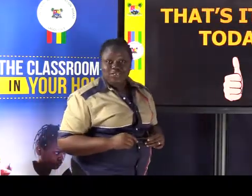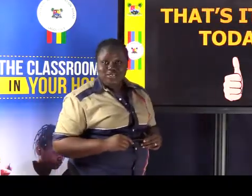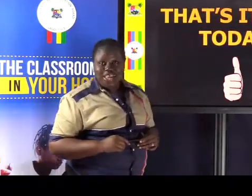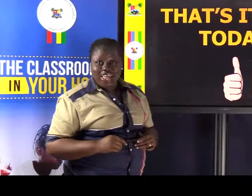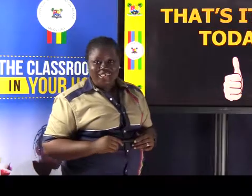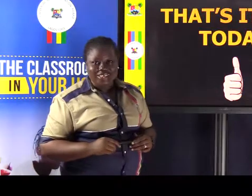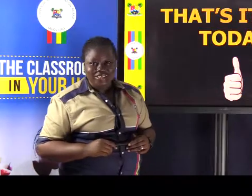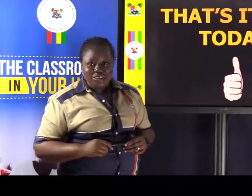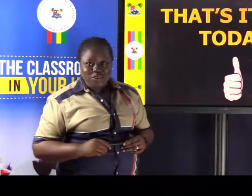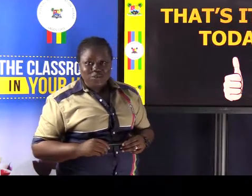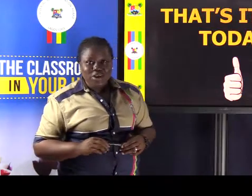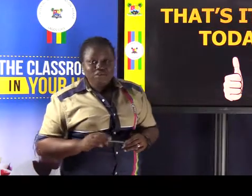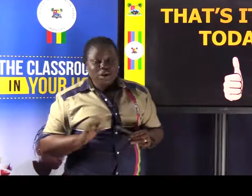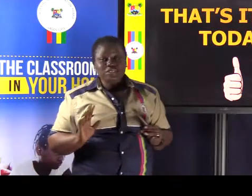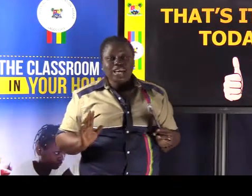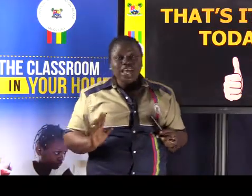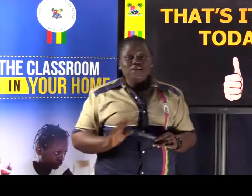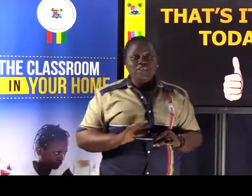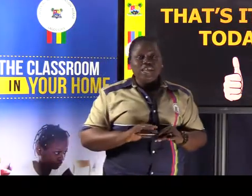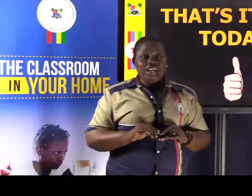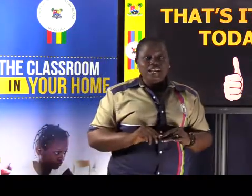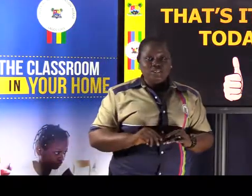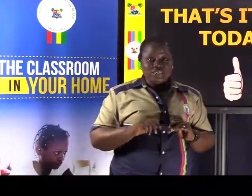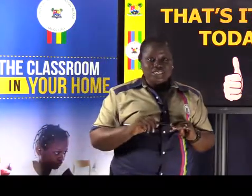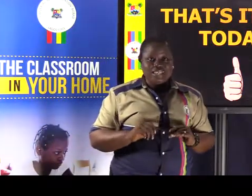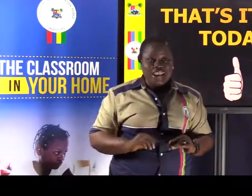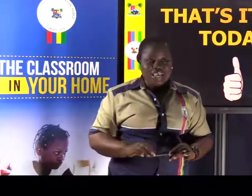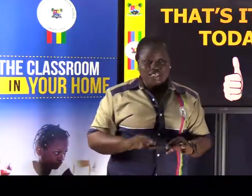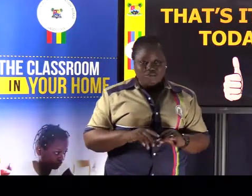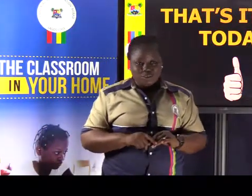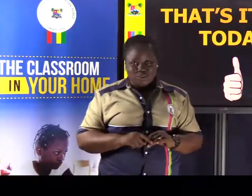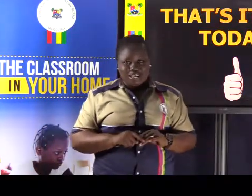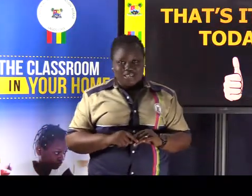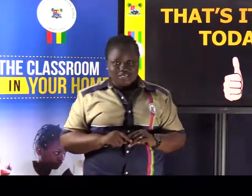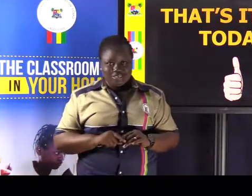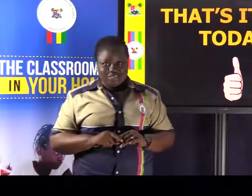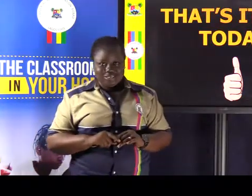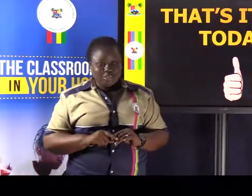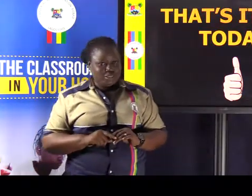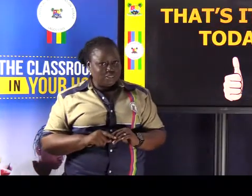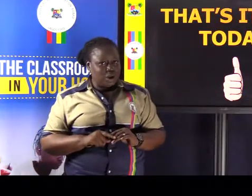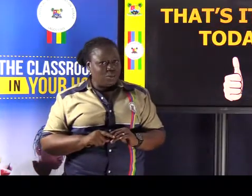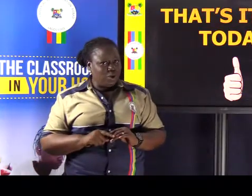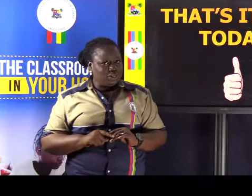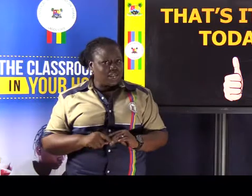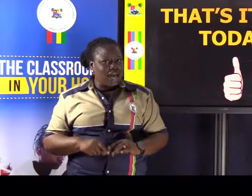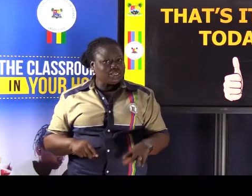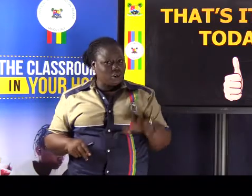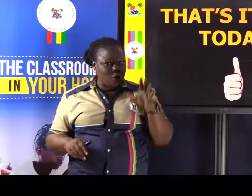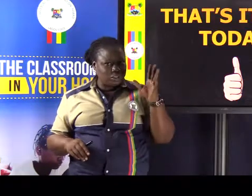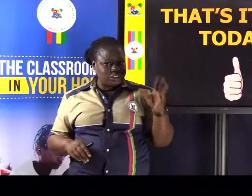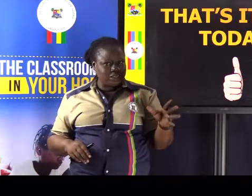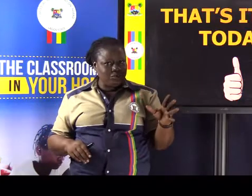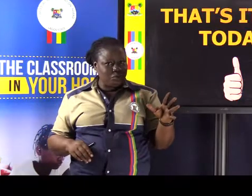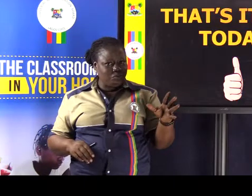that's it for today. We have come to the end of the English Studies lesson for today. Today we looked